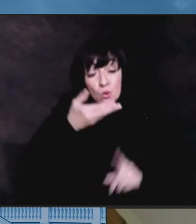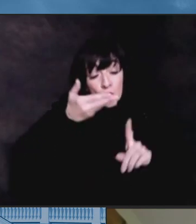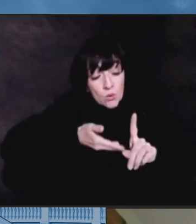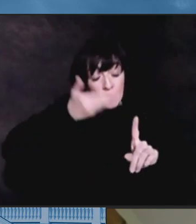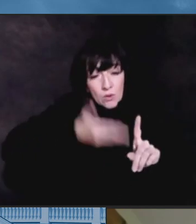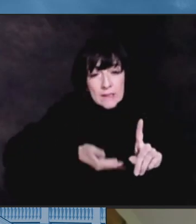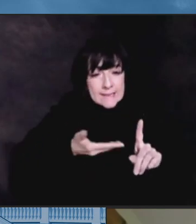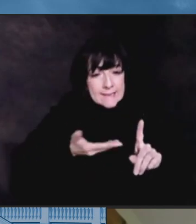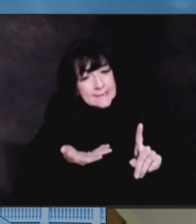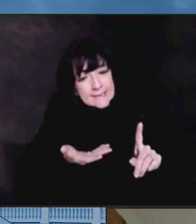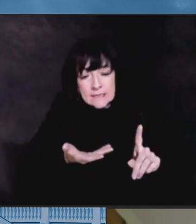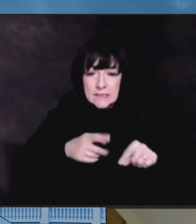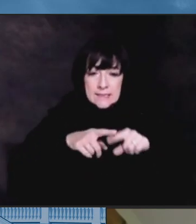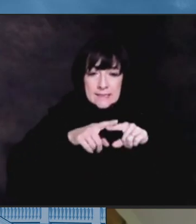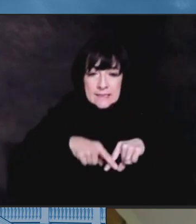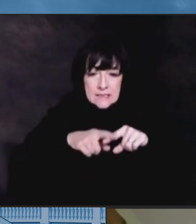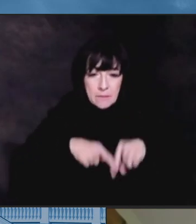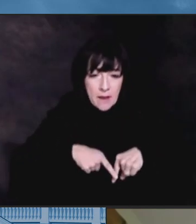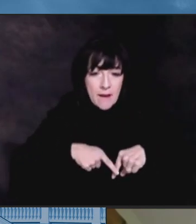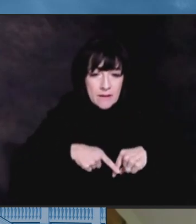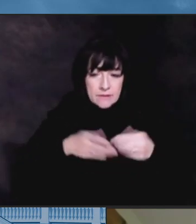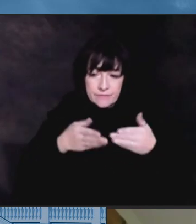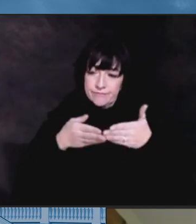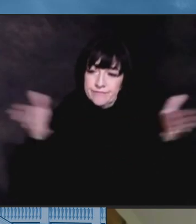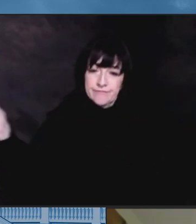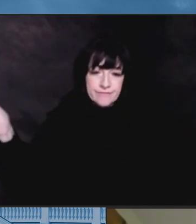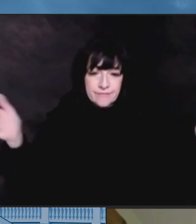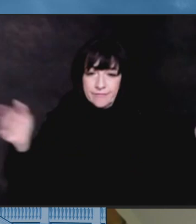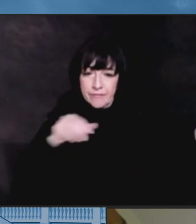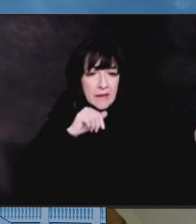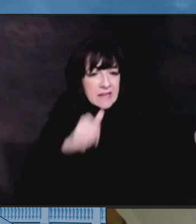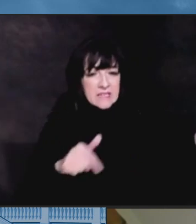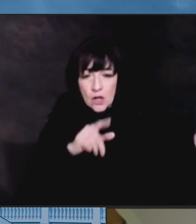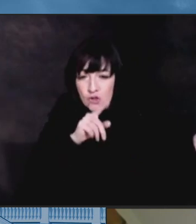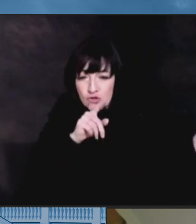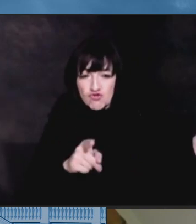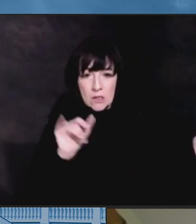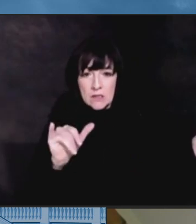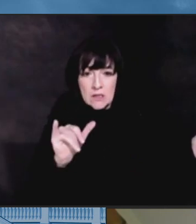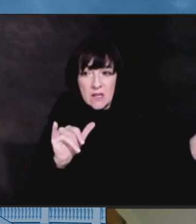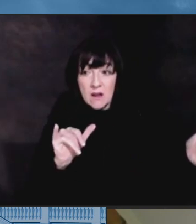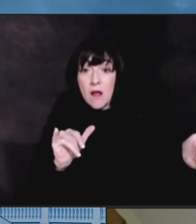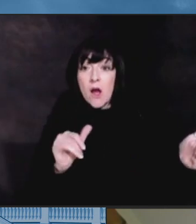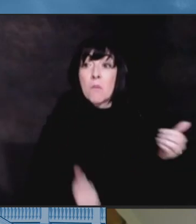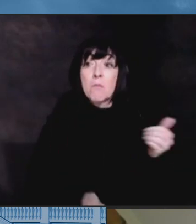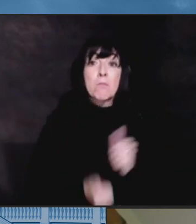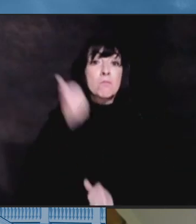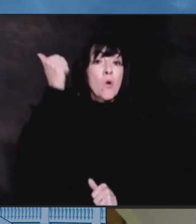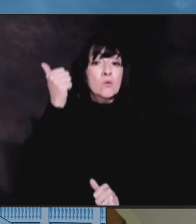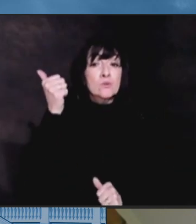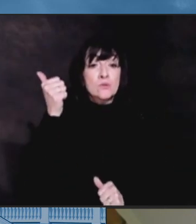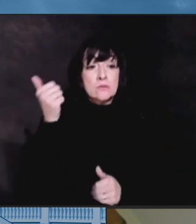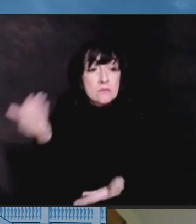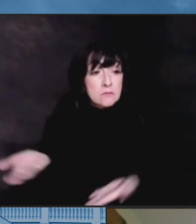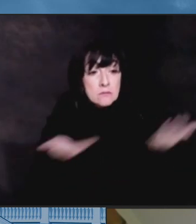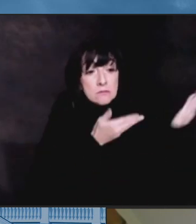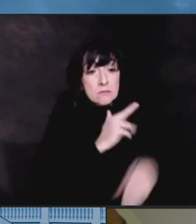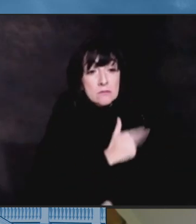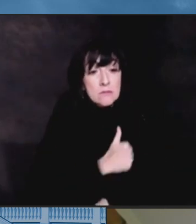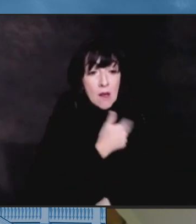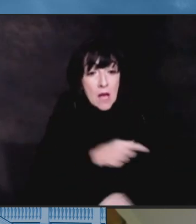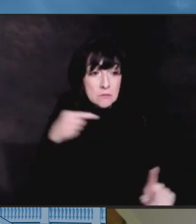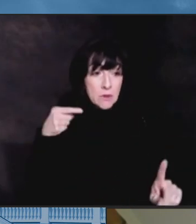population at large, without, one demographic or another being overrepresented.